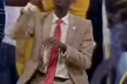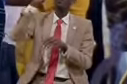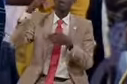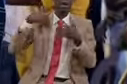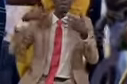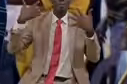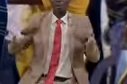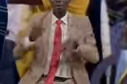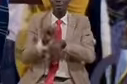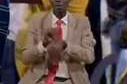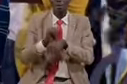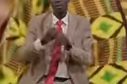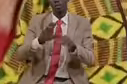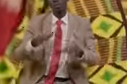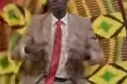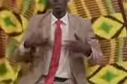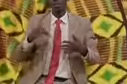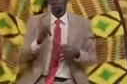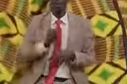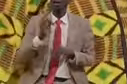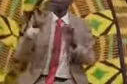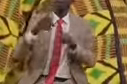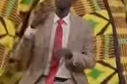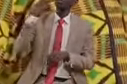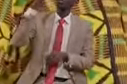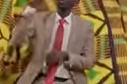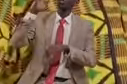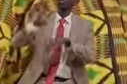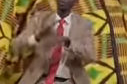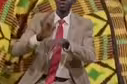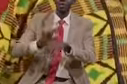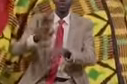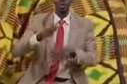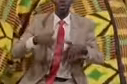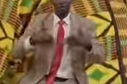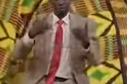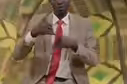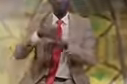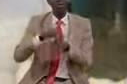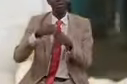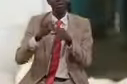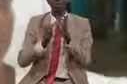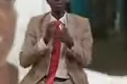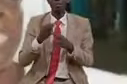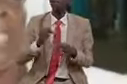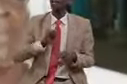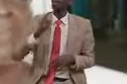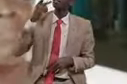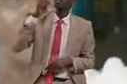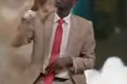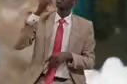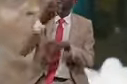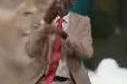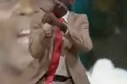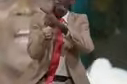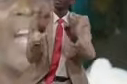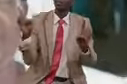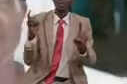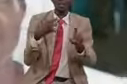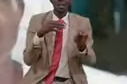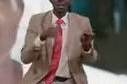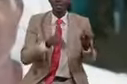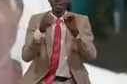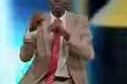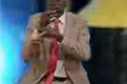done. I see him touching your life tonight. I see him delivering you and relieving you tonight